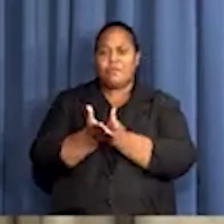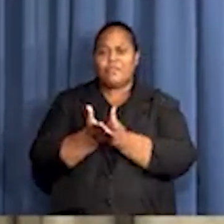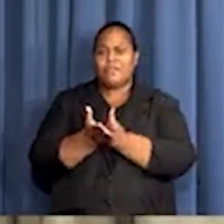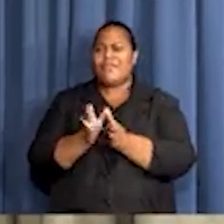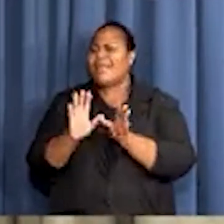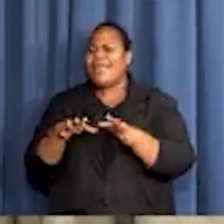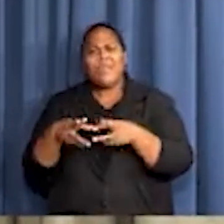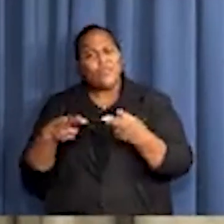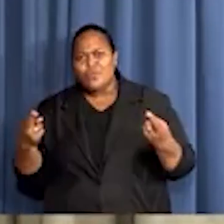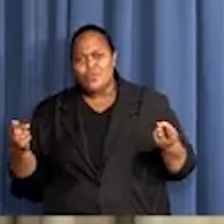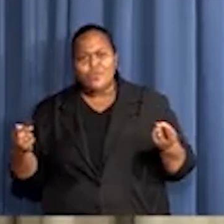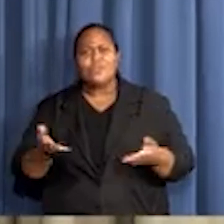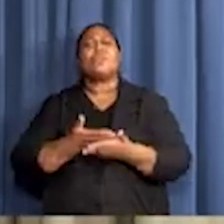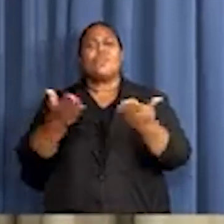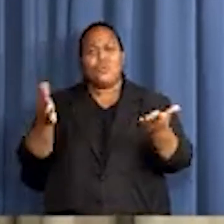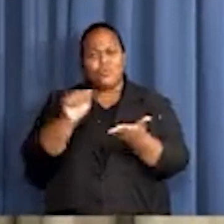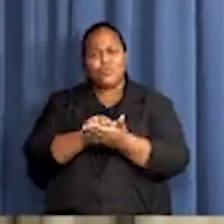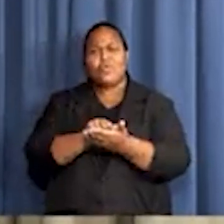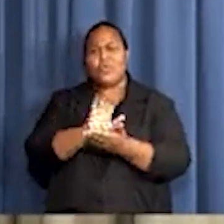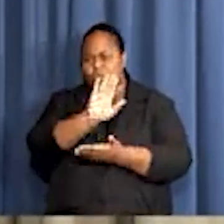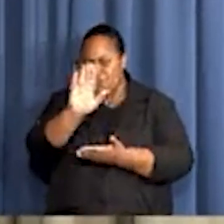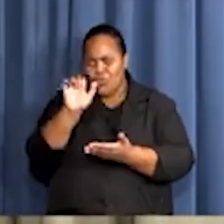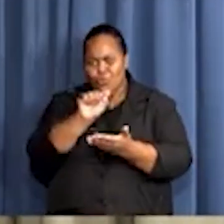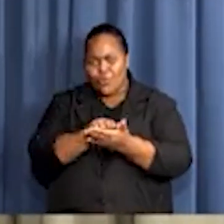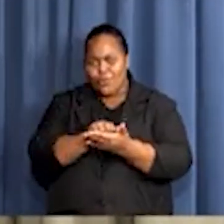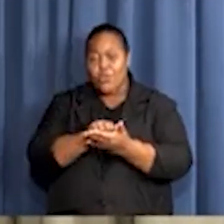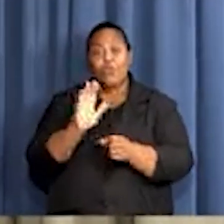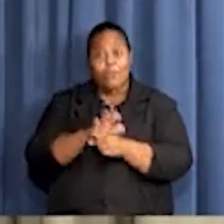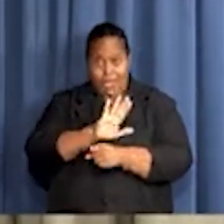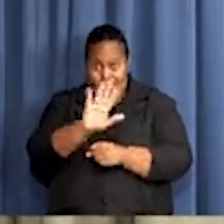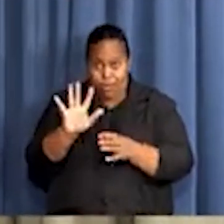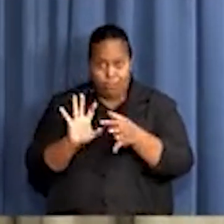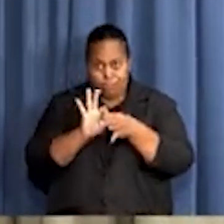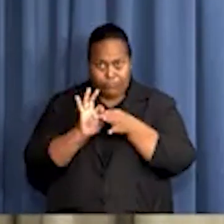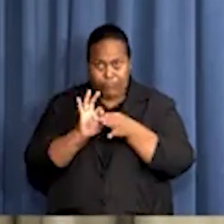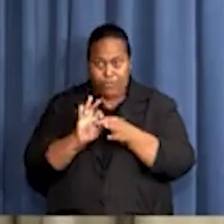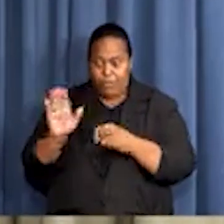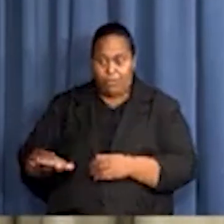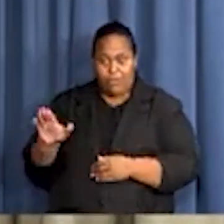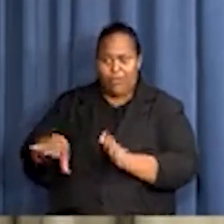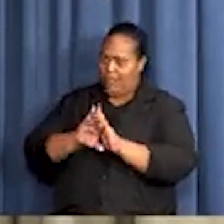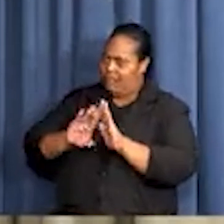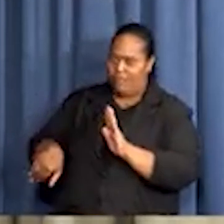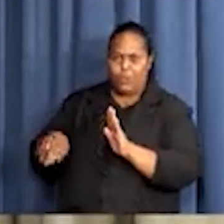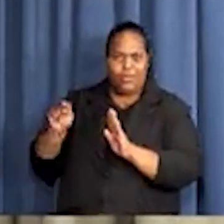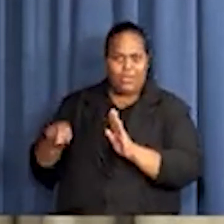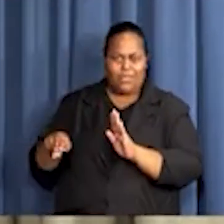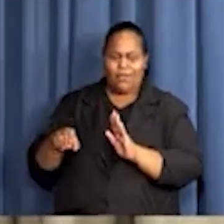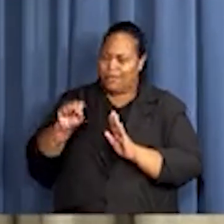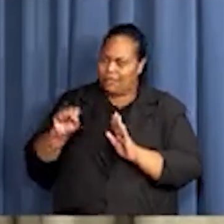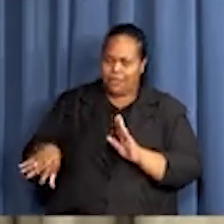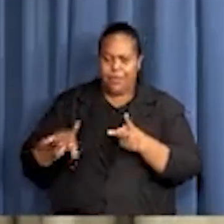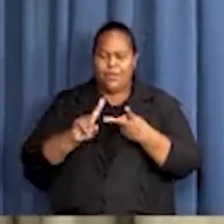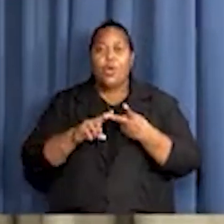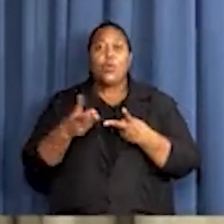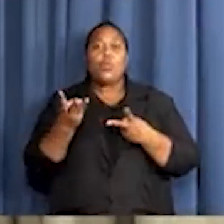are entitled, to create the conditions for poverty to be defeated, and for